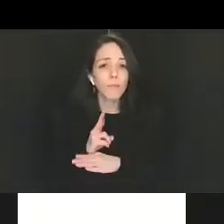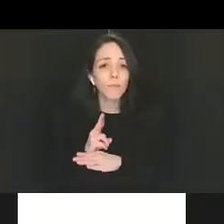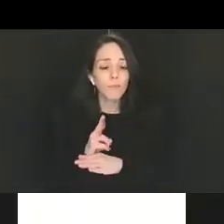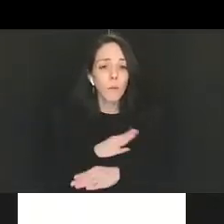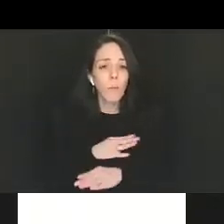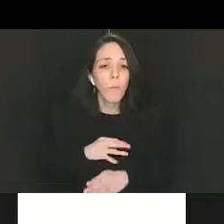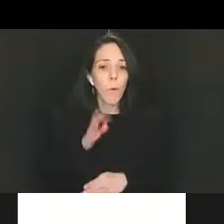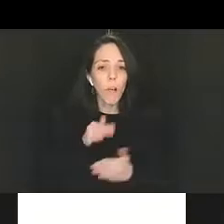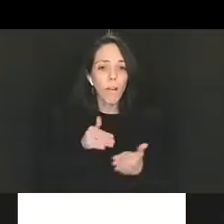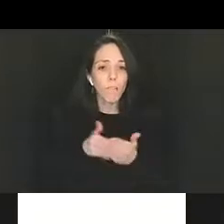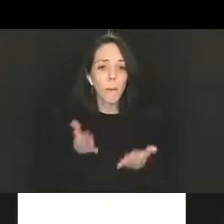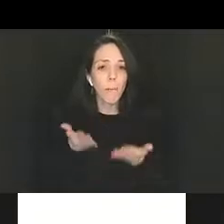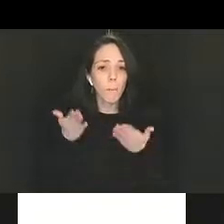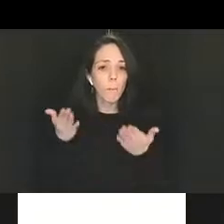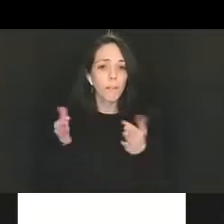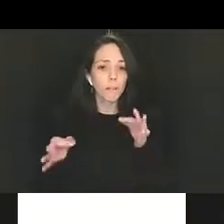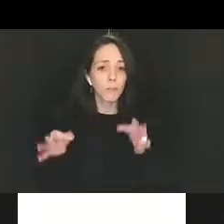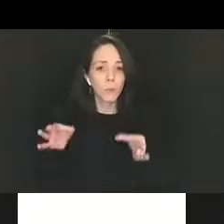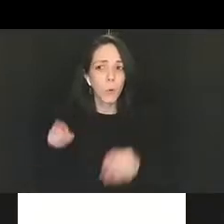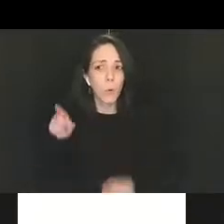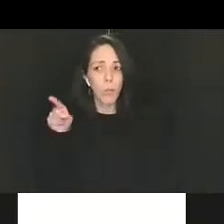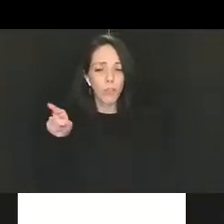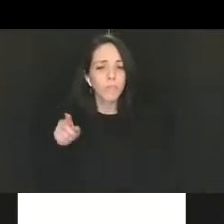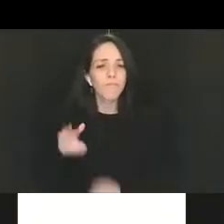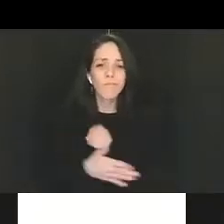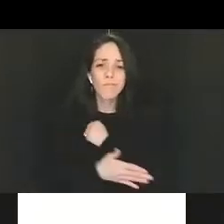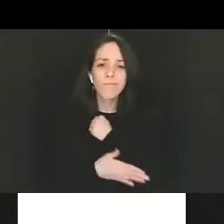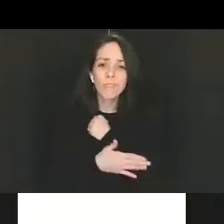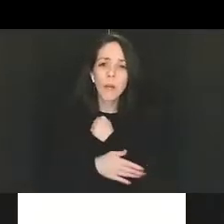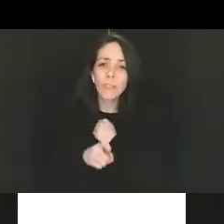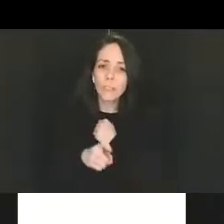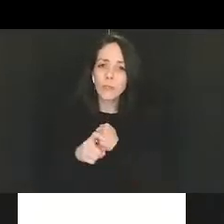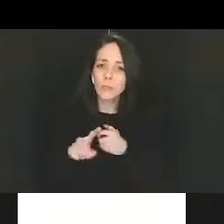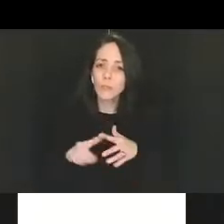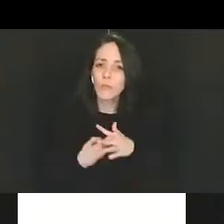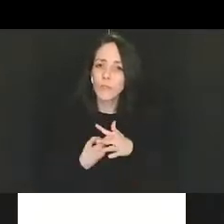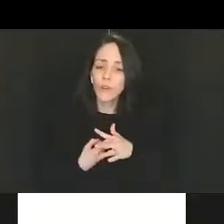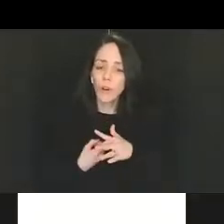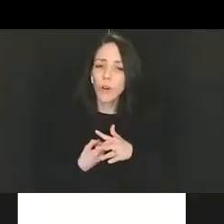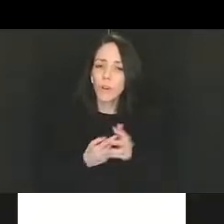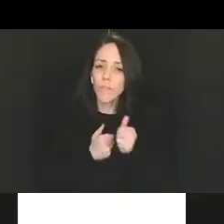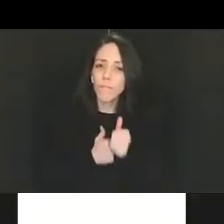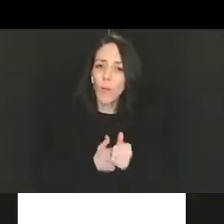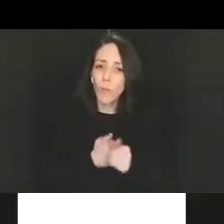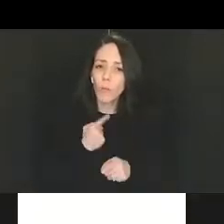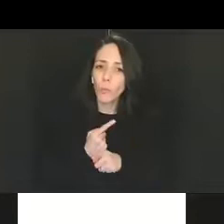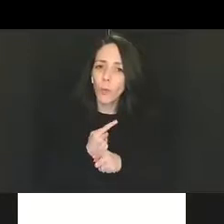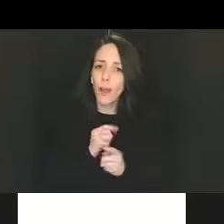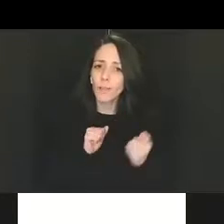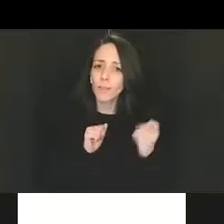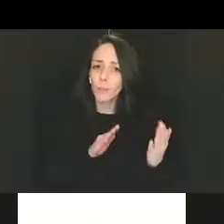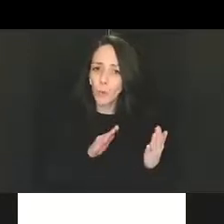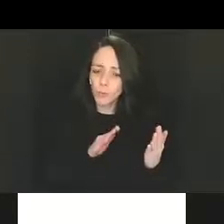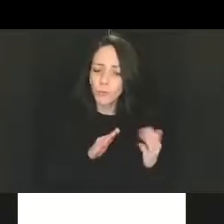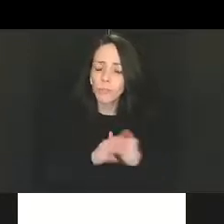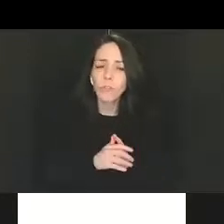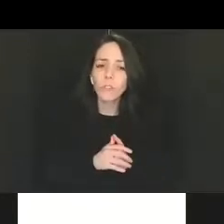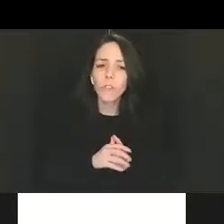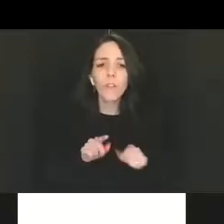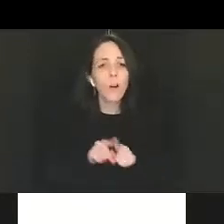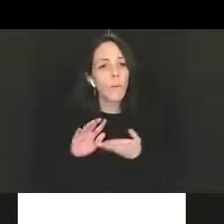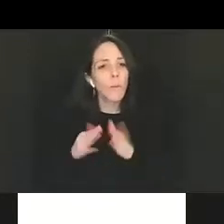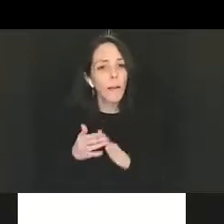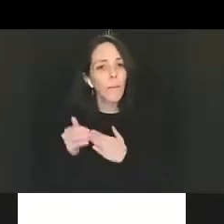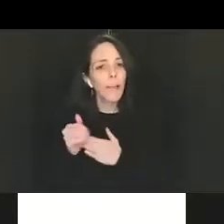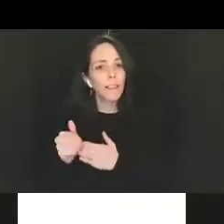Appeals Court, the county needs to start getting it right and to be a leader in protecting some things here for wildlife. That's, again, probably our